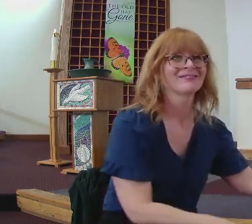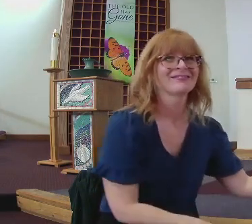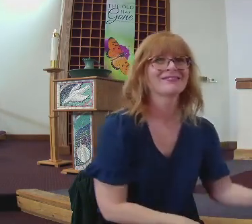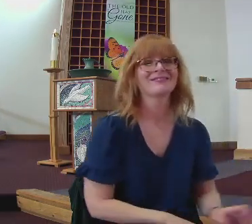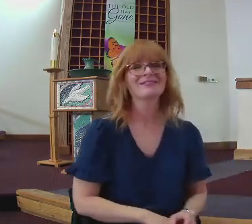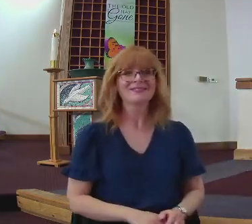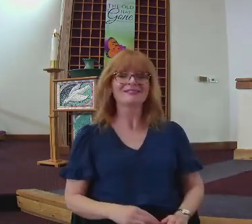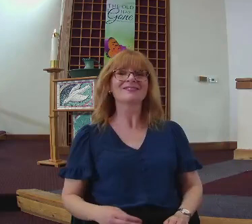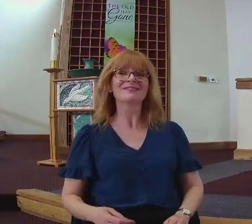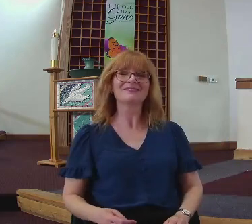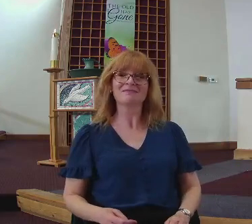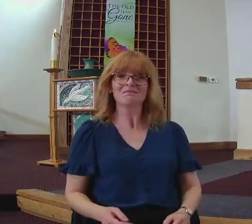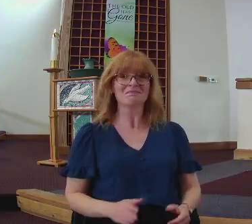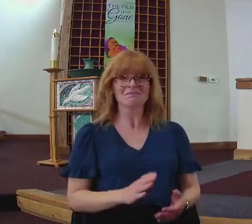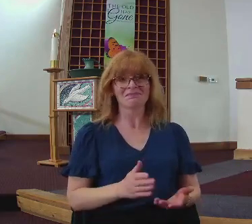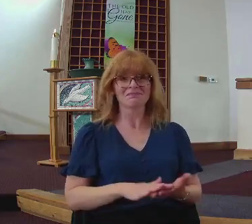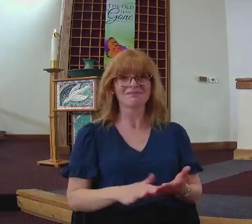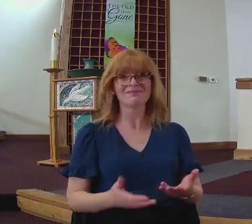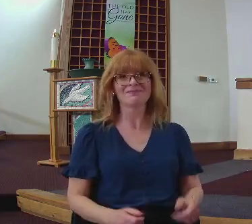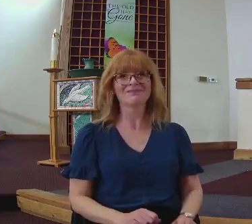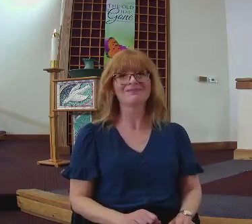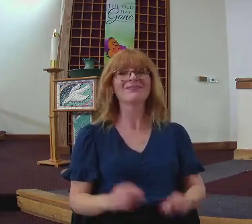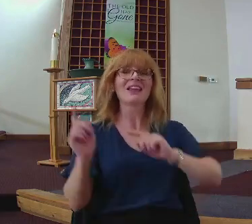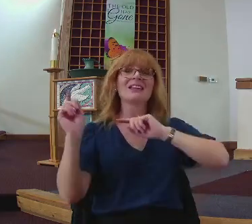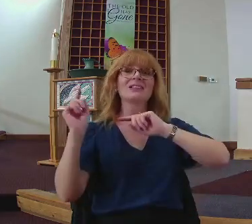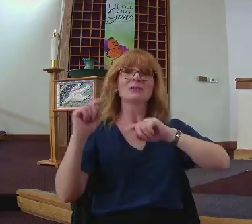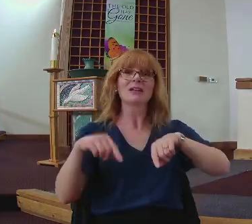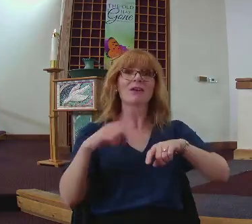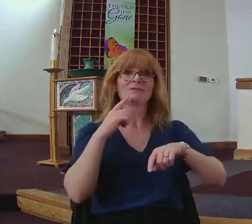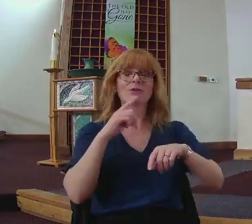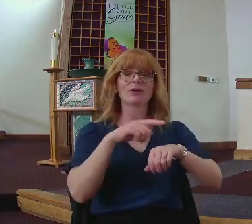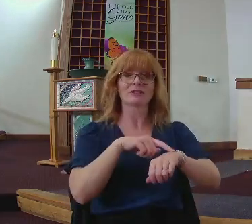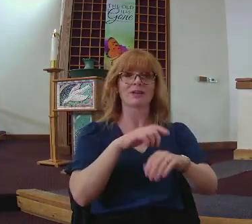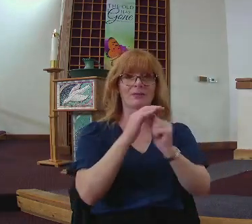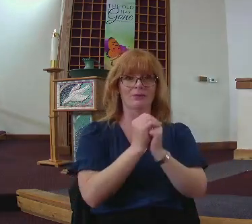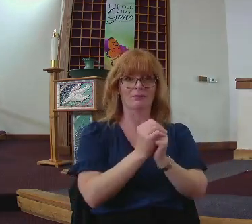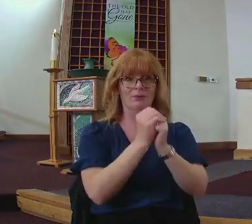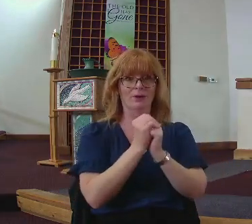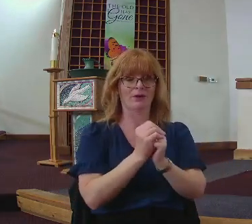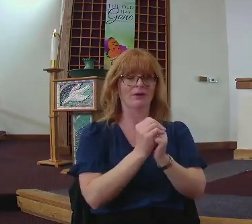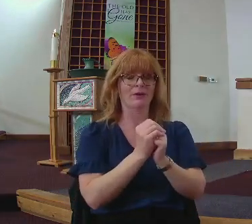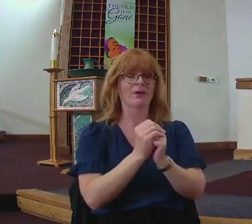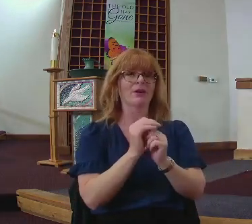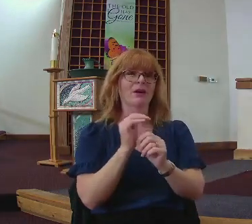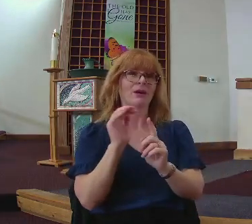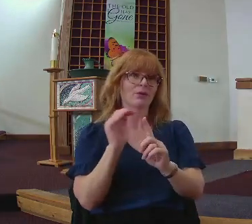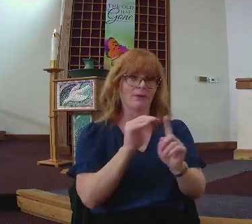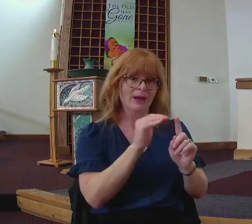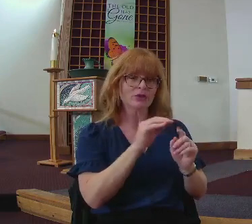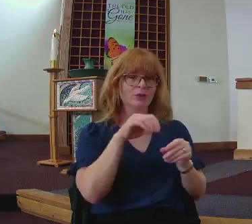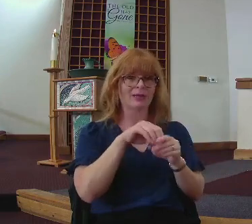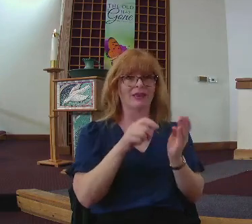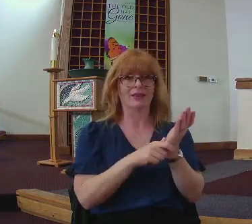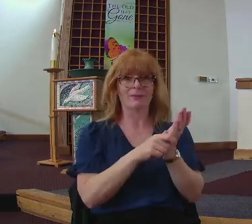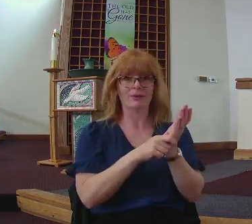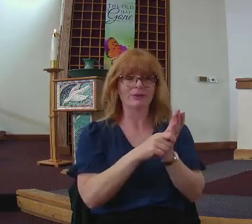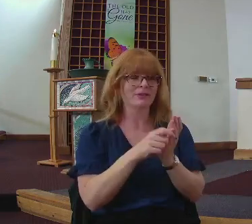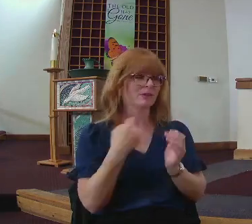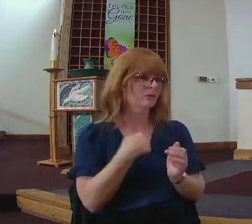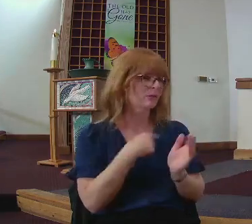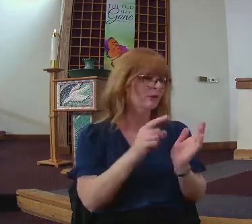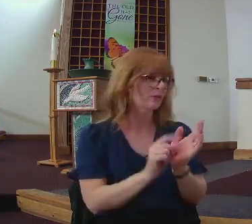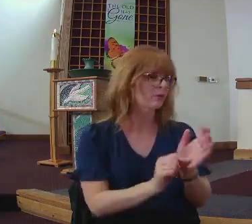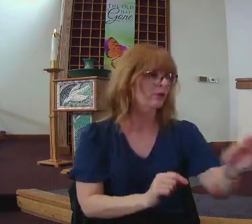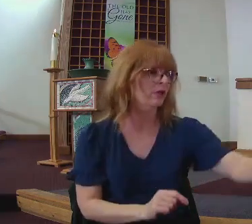As we come to our time of prayer this morning, I remind you that on the inside of your bulletin, we have printed